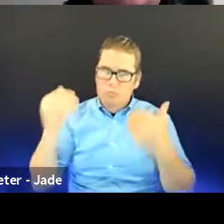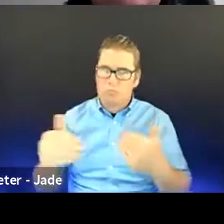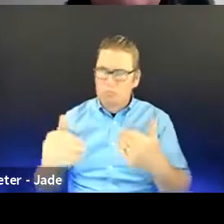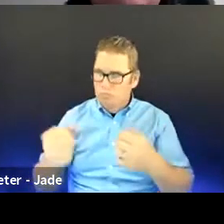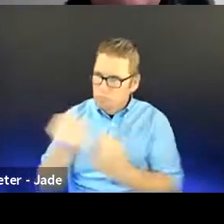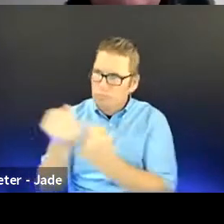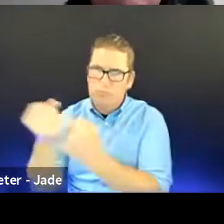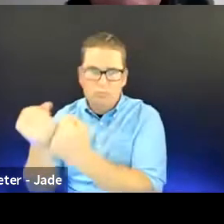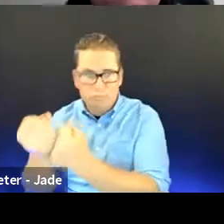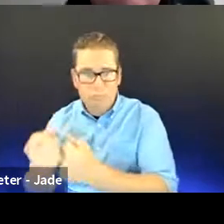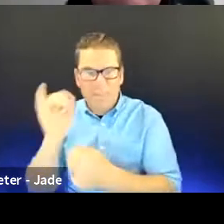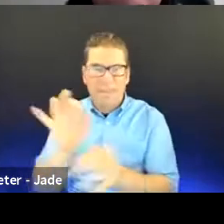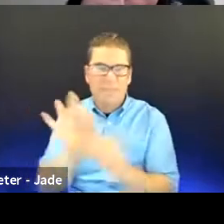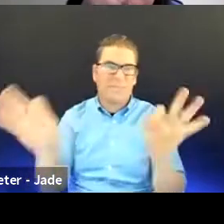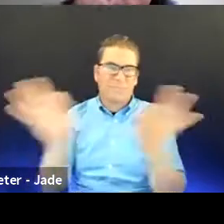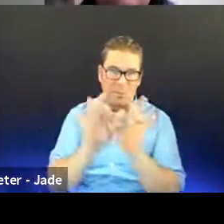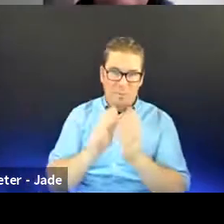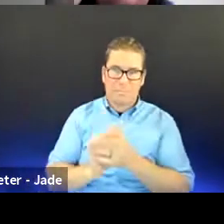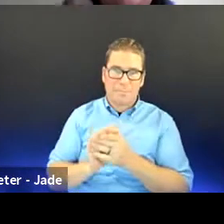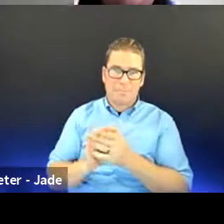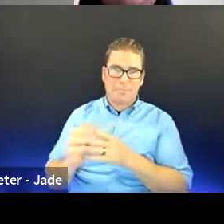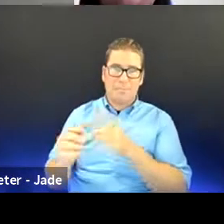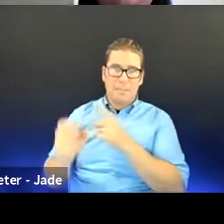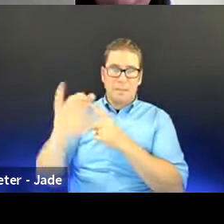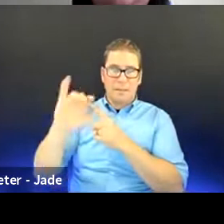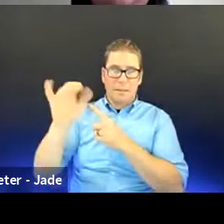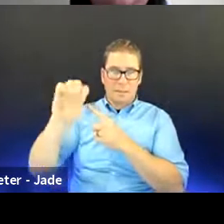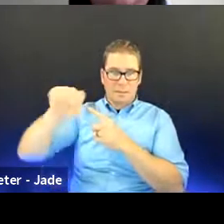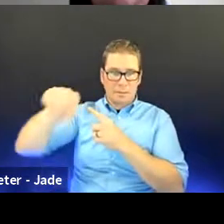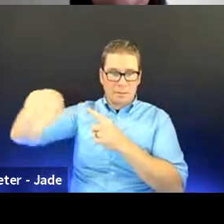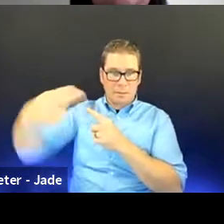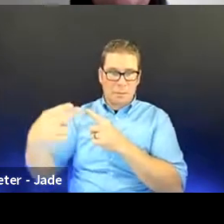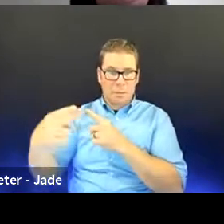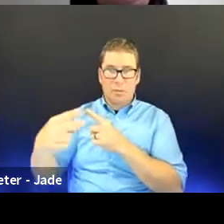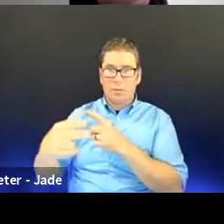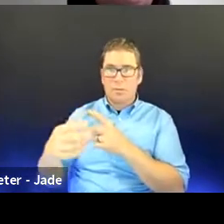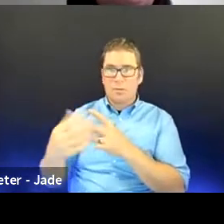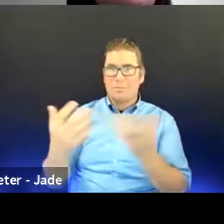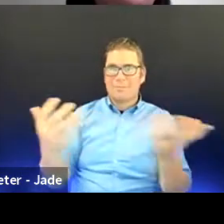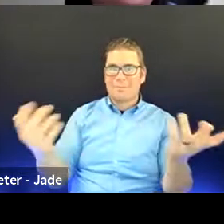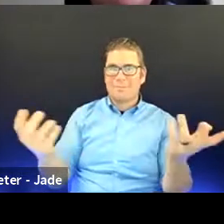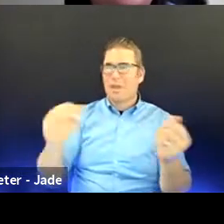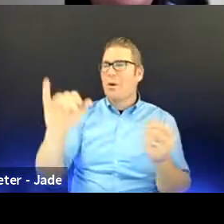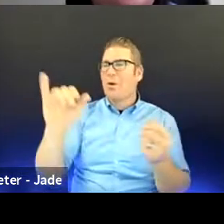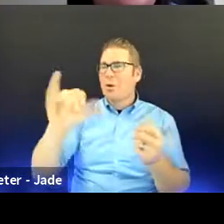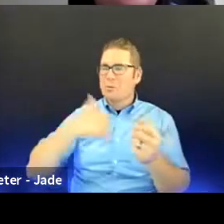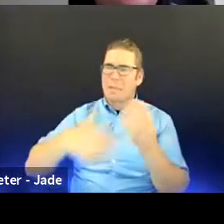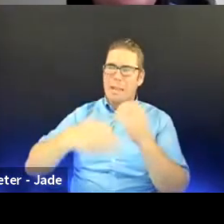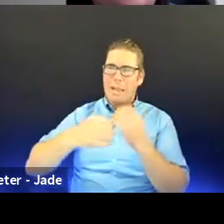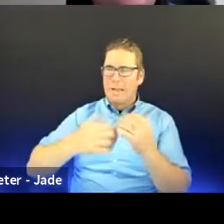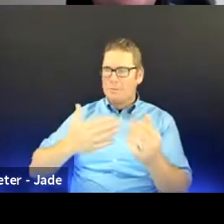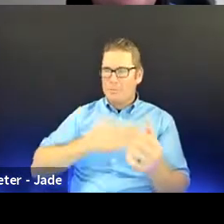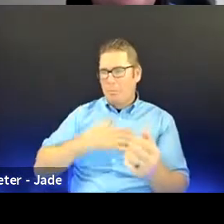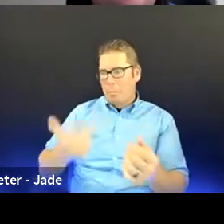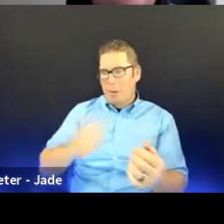Thank you, too. I'll just add real quick a minute. We're going to the order of presentation, so I figure I'd just go with the flow. I think one of the best things that we, the